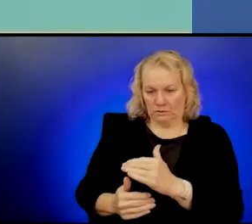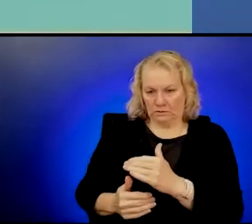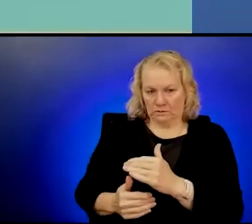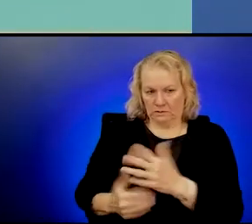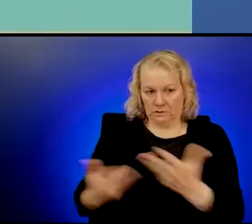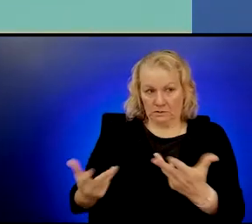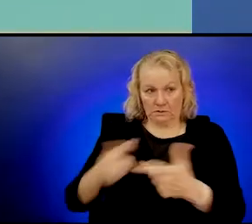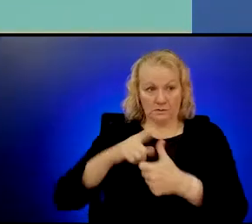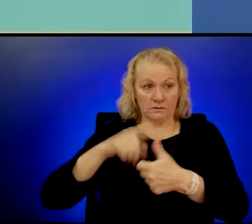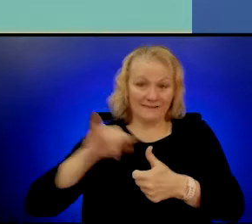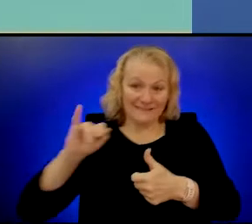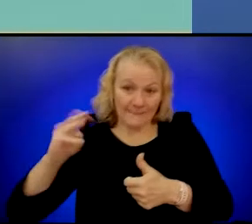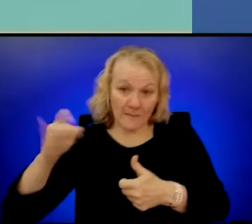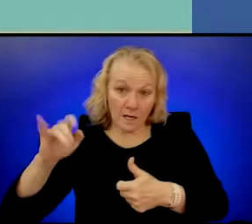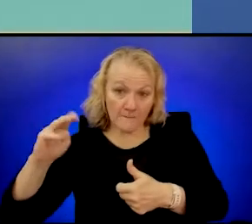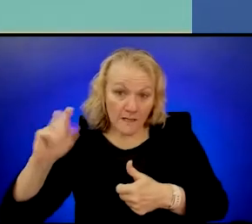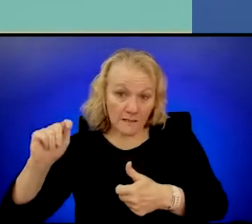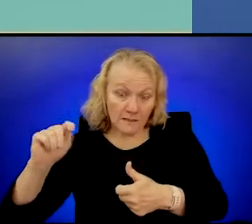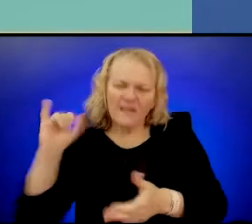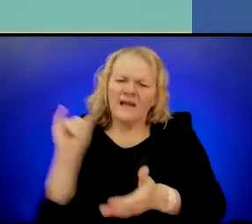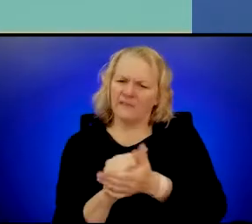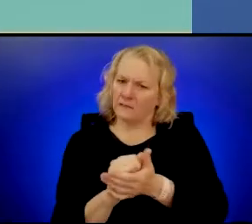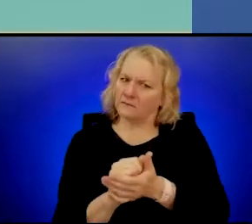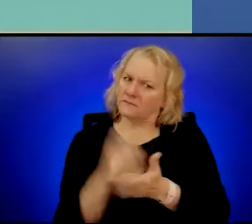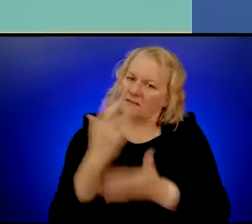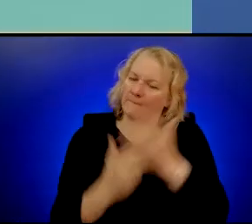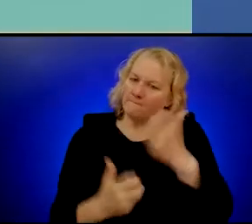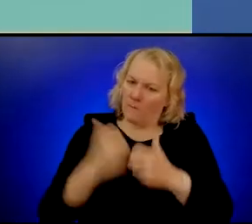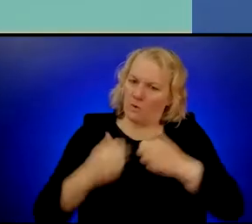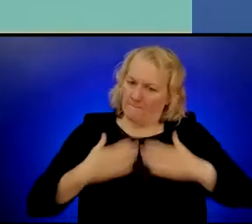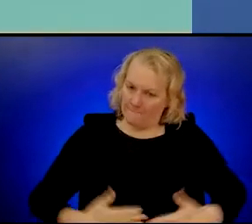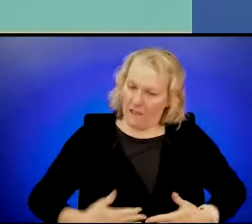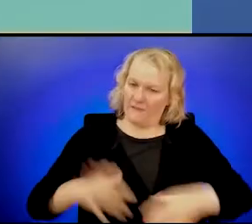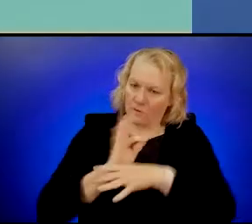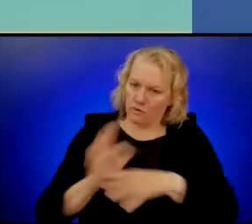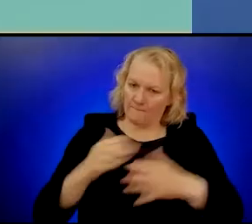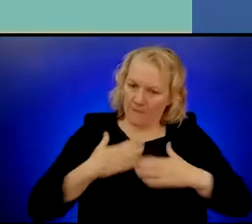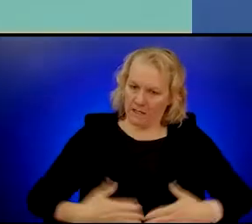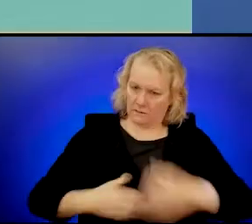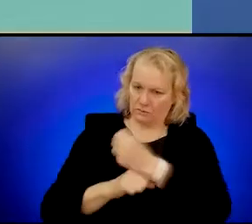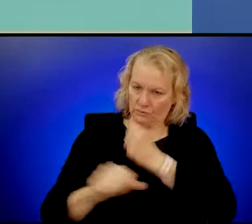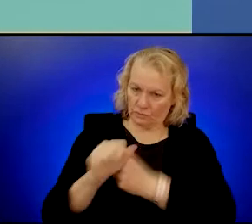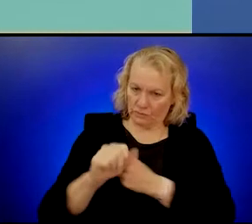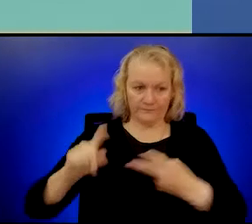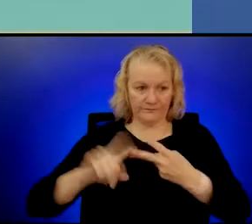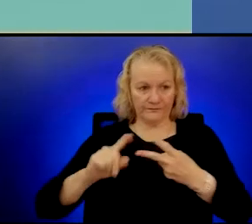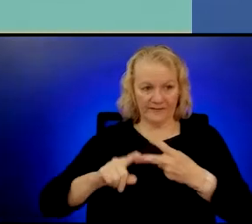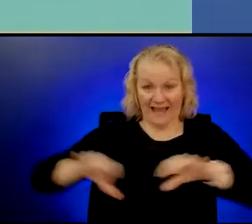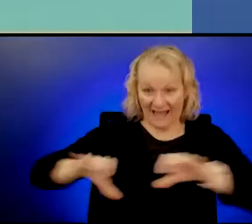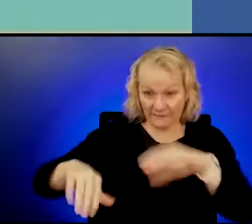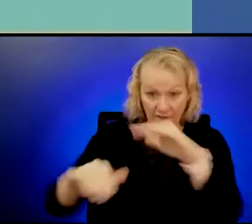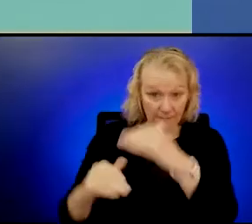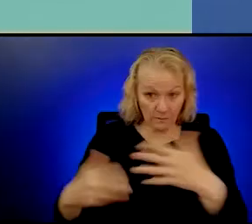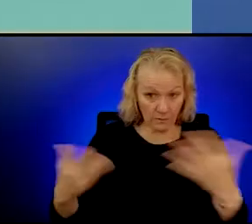an impairment is a problem in a body function or structure. An activity limitation